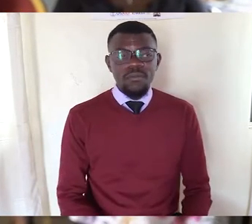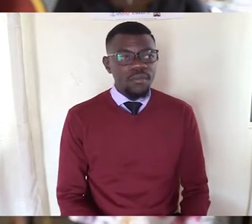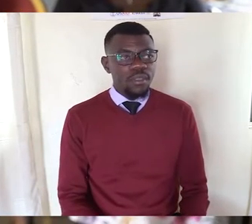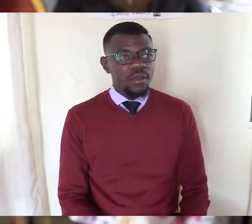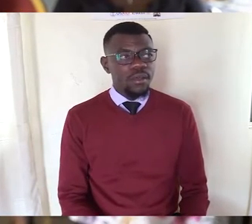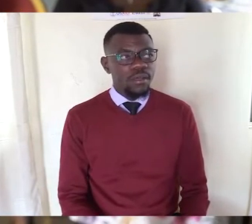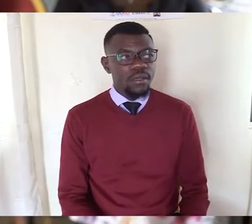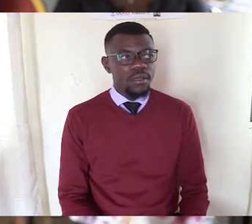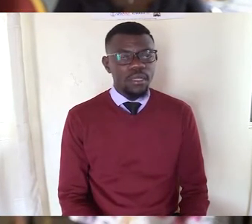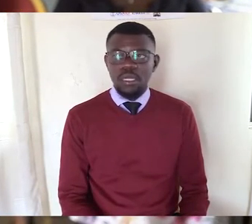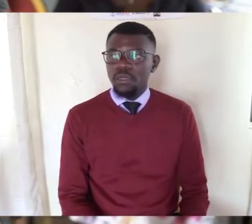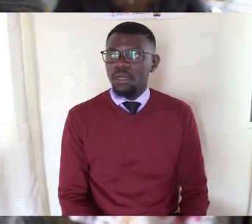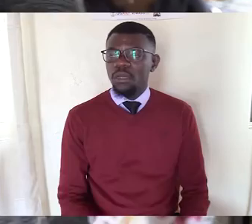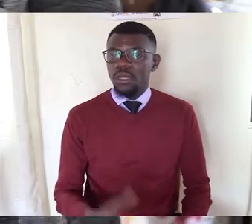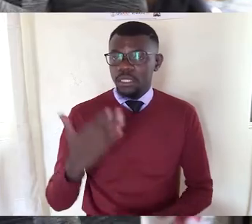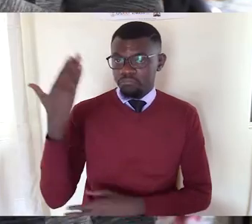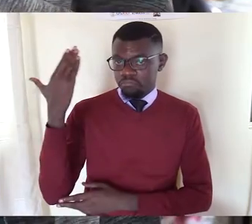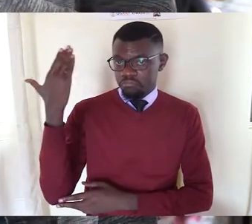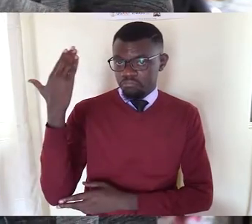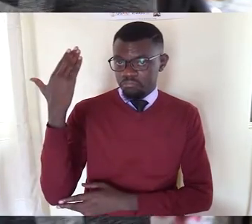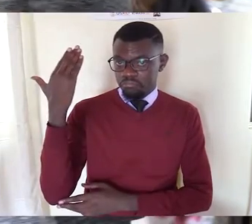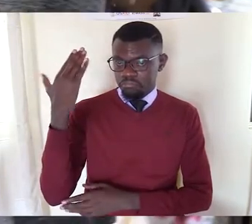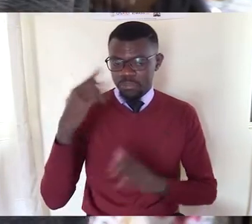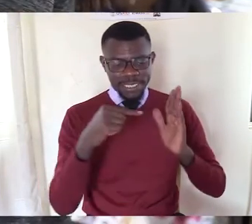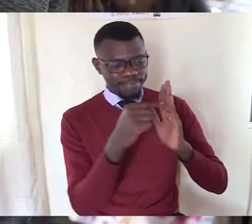We go and delve into the presentation outlines.